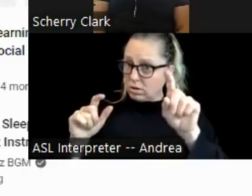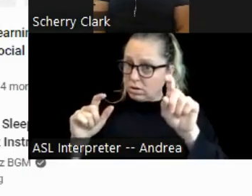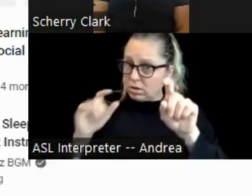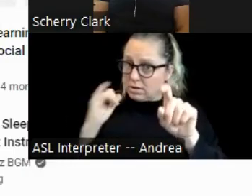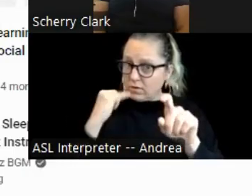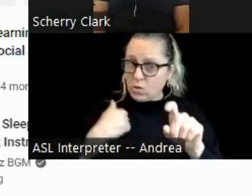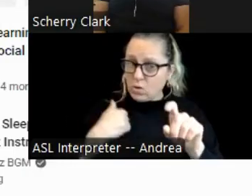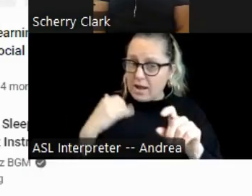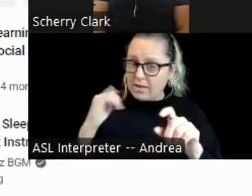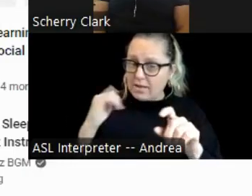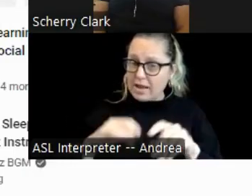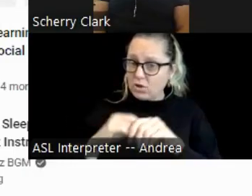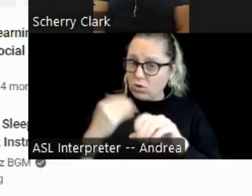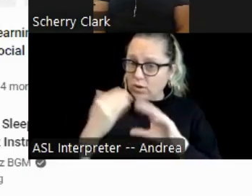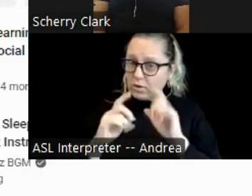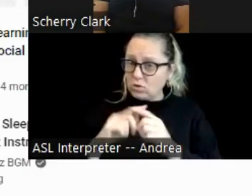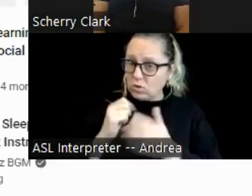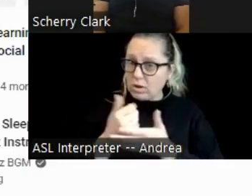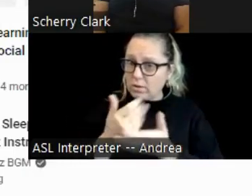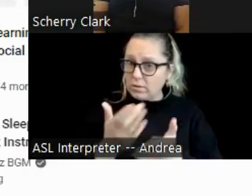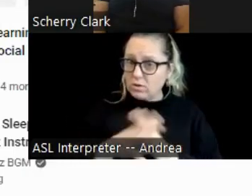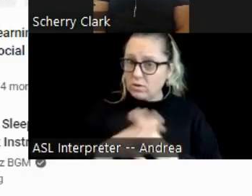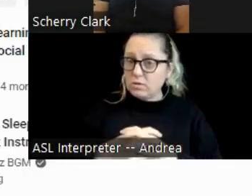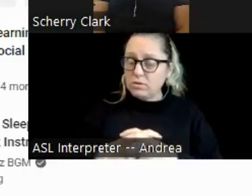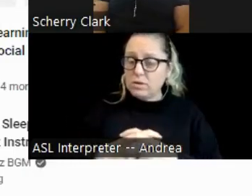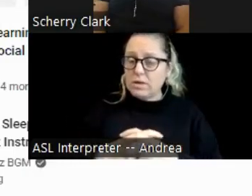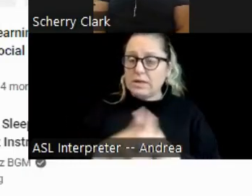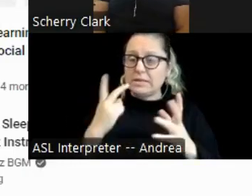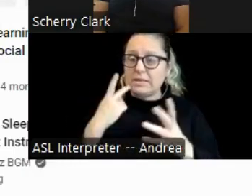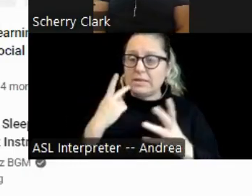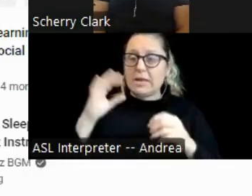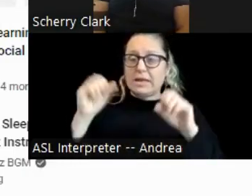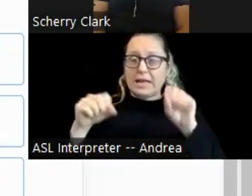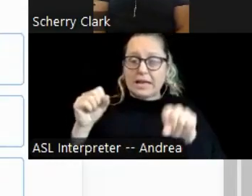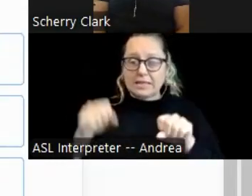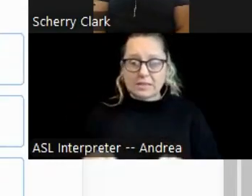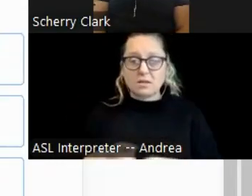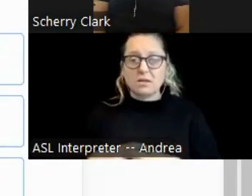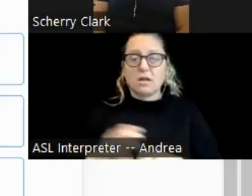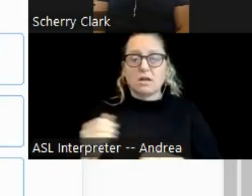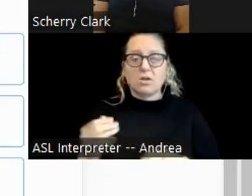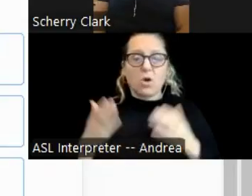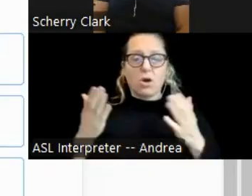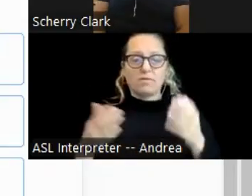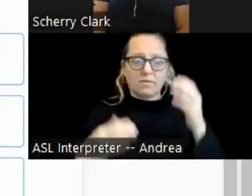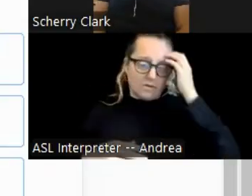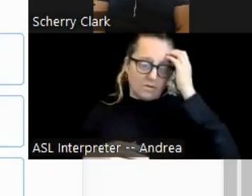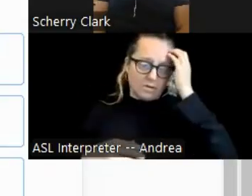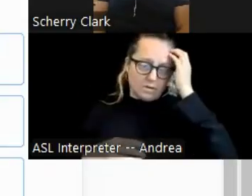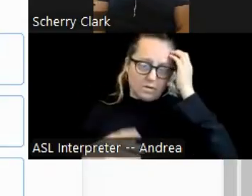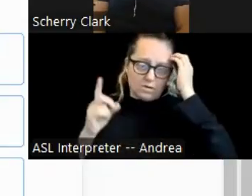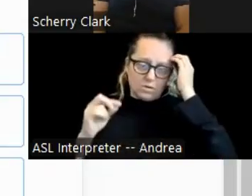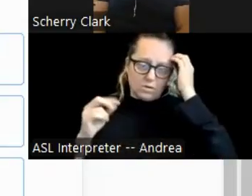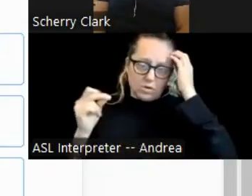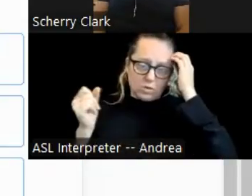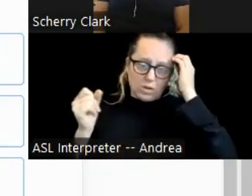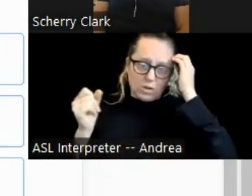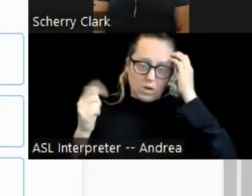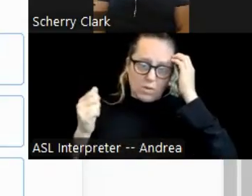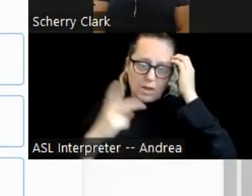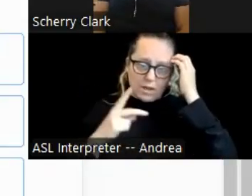help you? All right. See a lot of yeses. So here's what the offer, and we'll do this quickly and get back to the